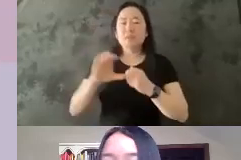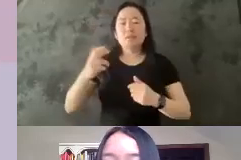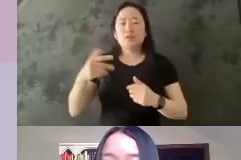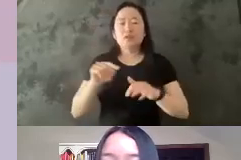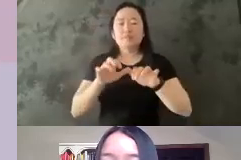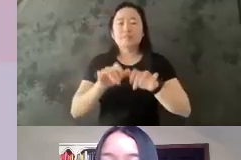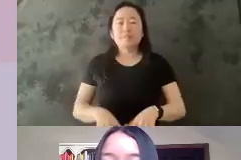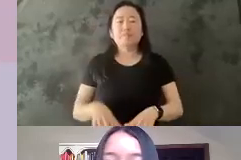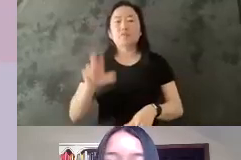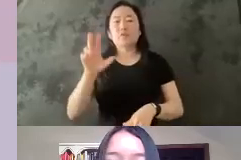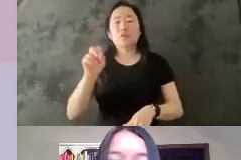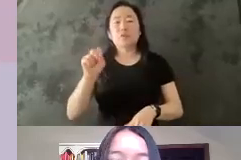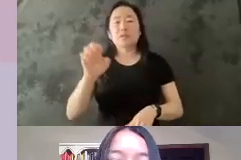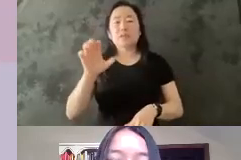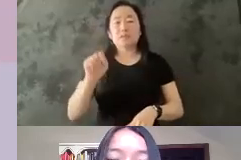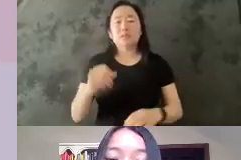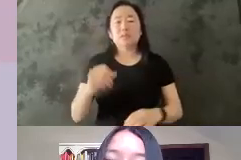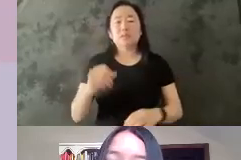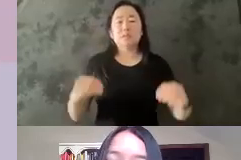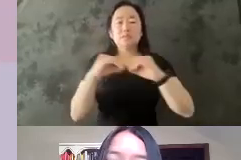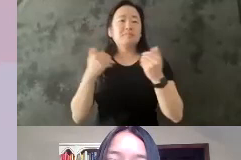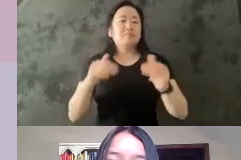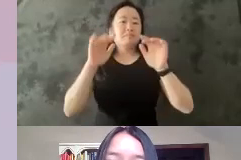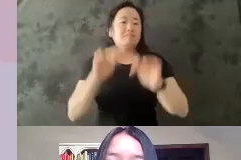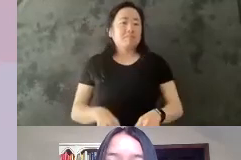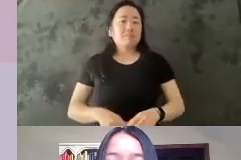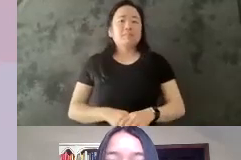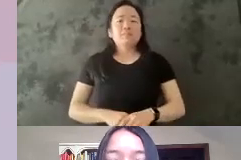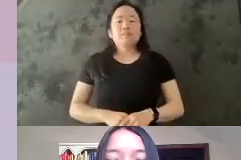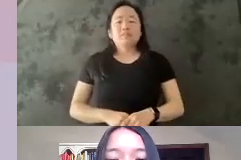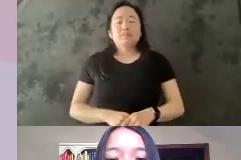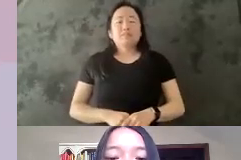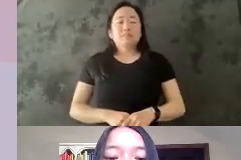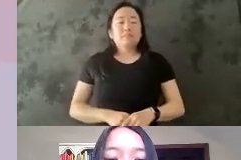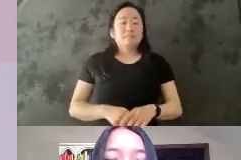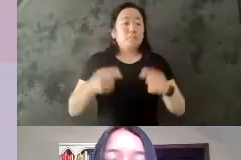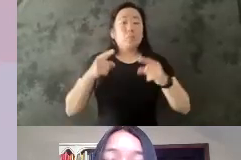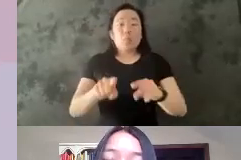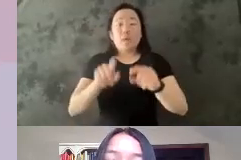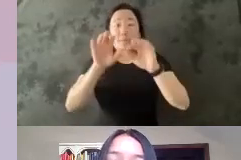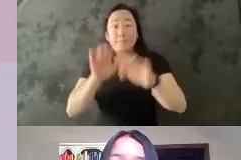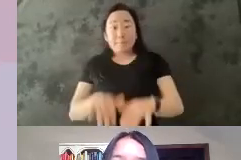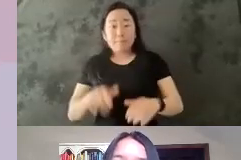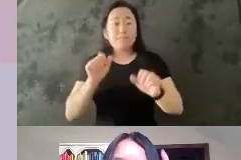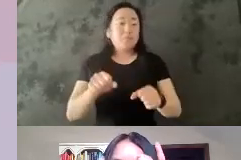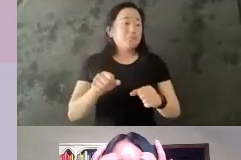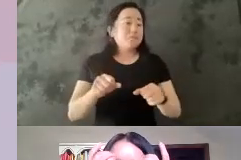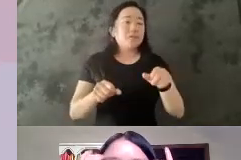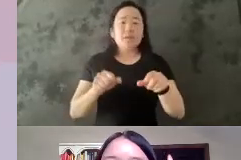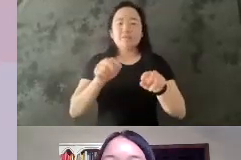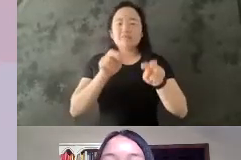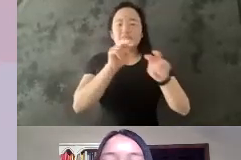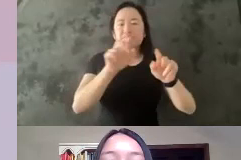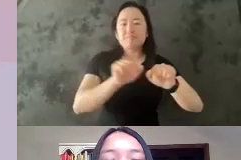more seconds to fill that poll out. In the meantime, you can take a look at what we have in store for the next